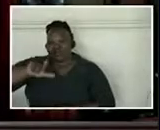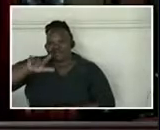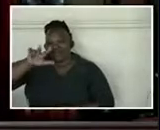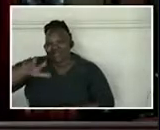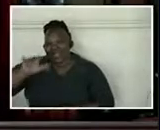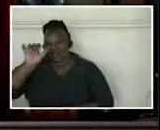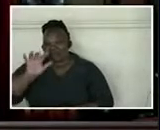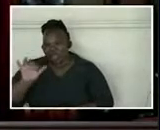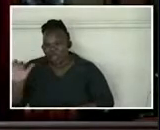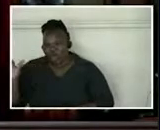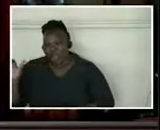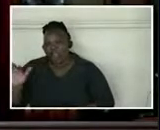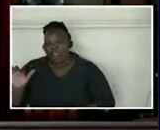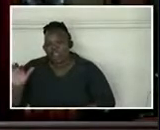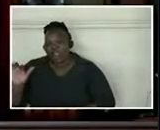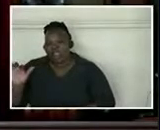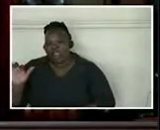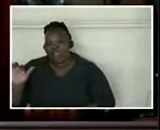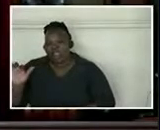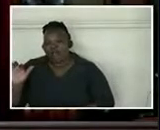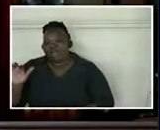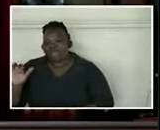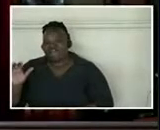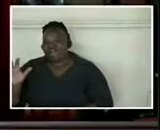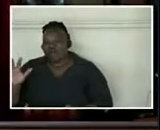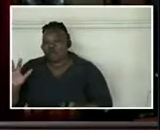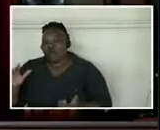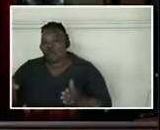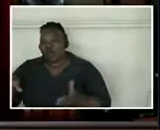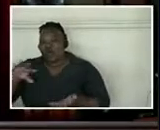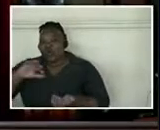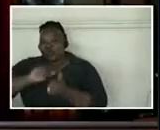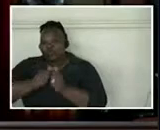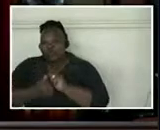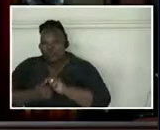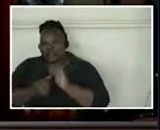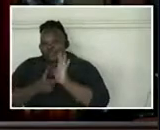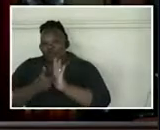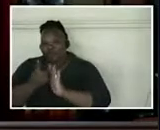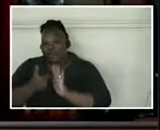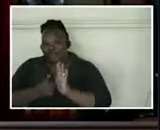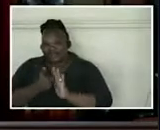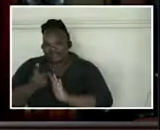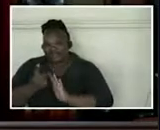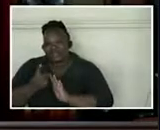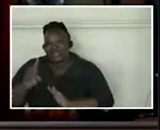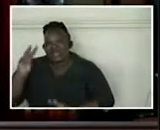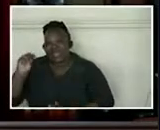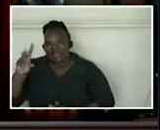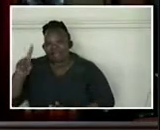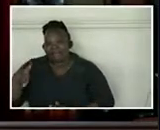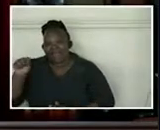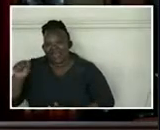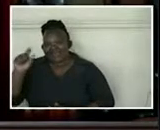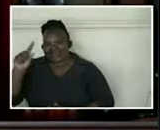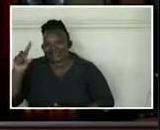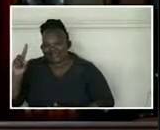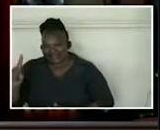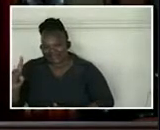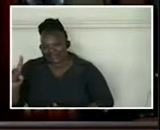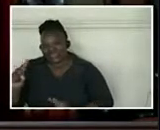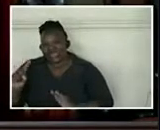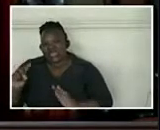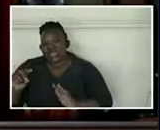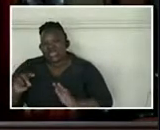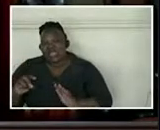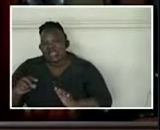relates to the mass participation and sports development called mpsd conditional grant the